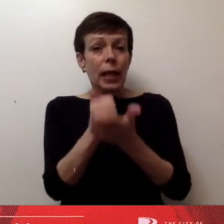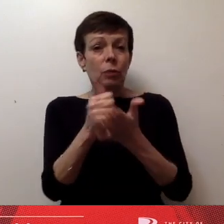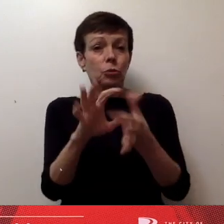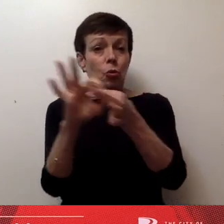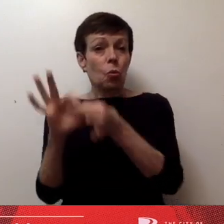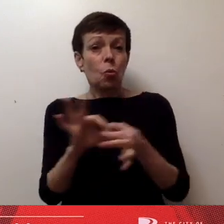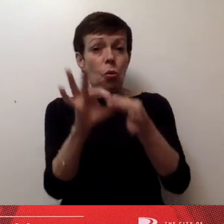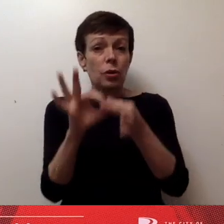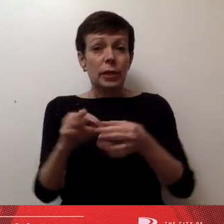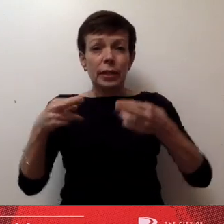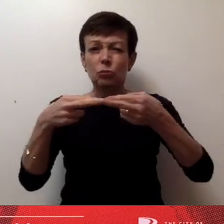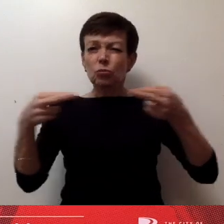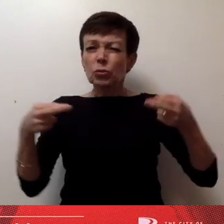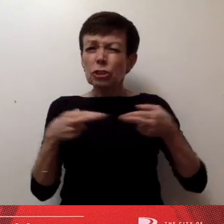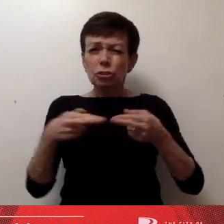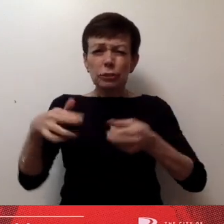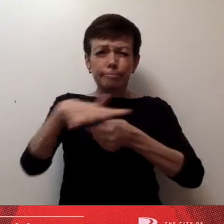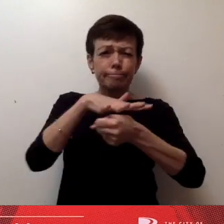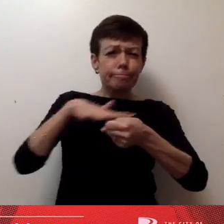And I will note that many